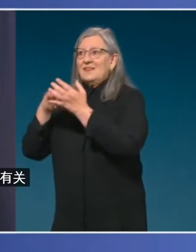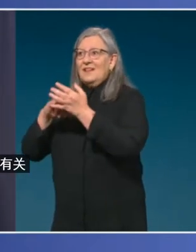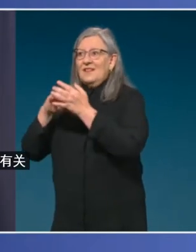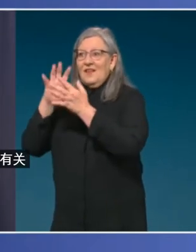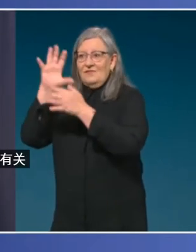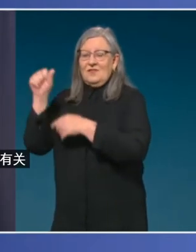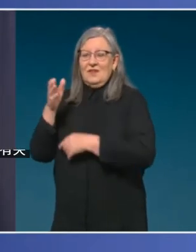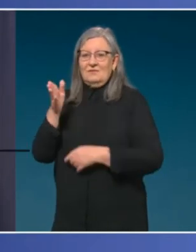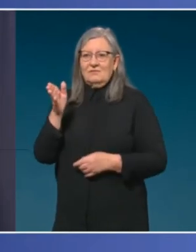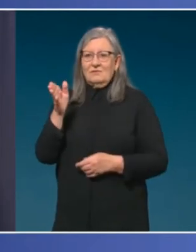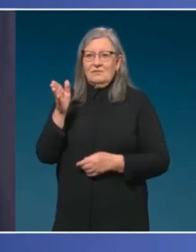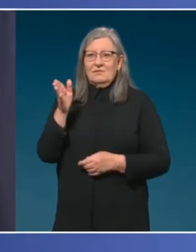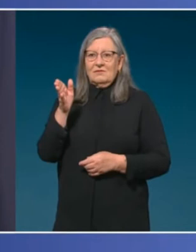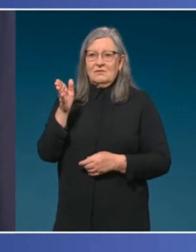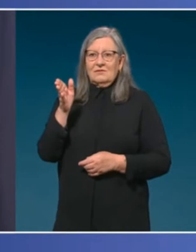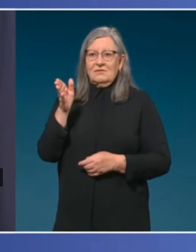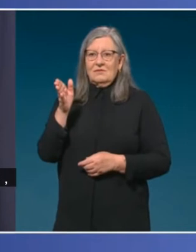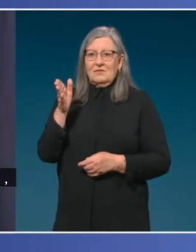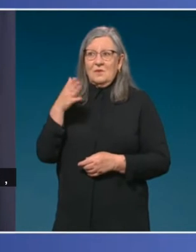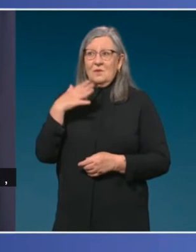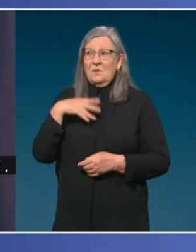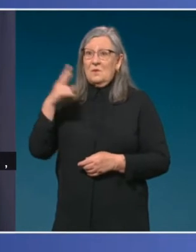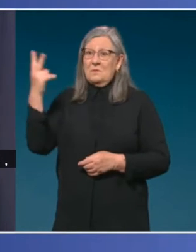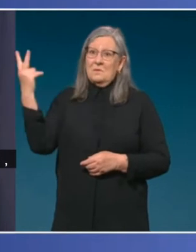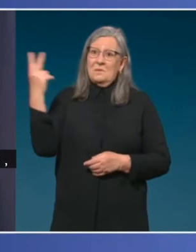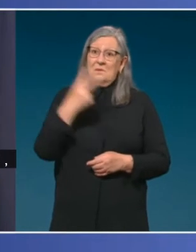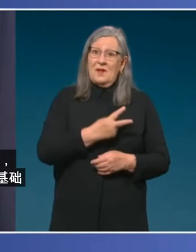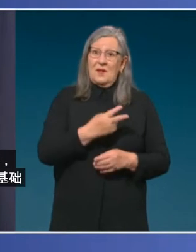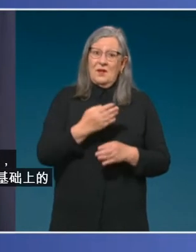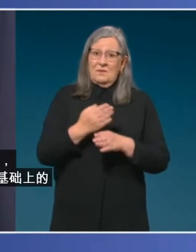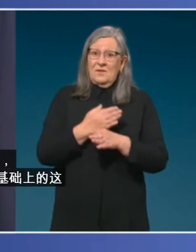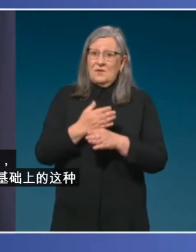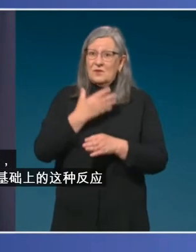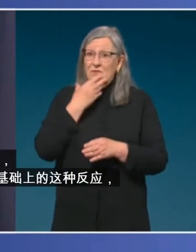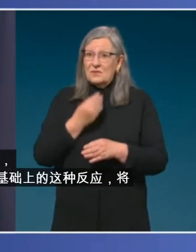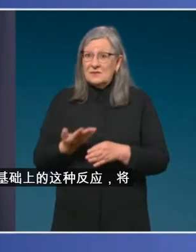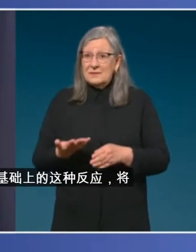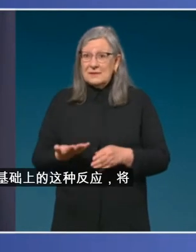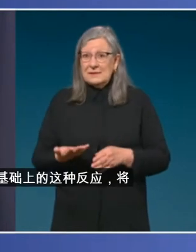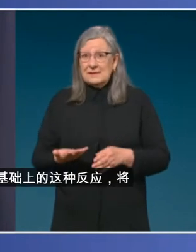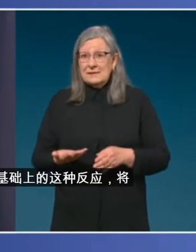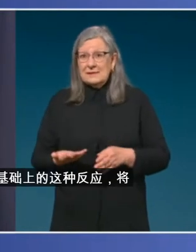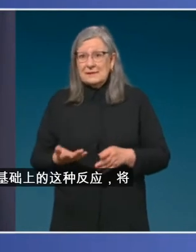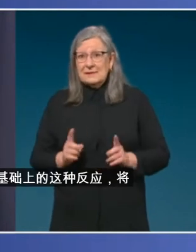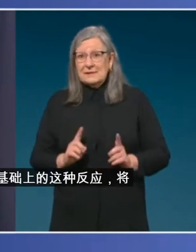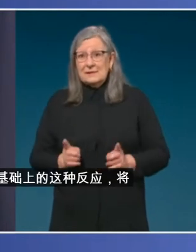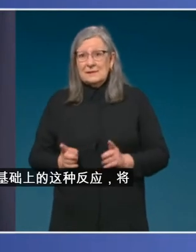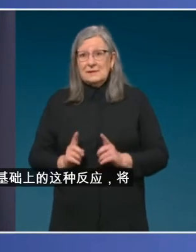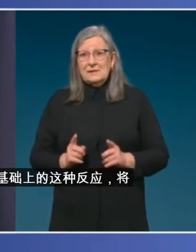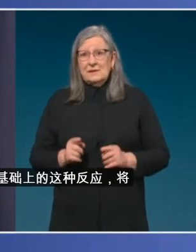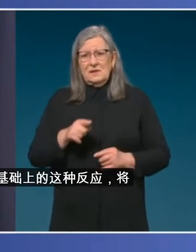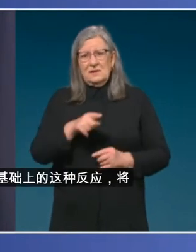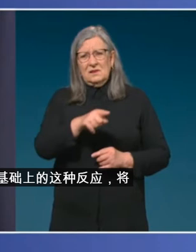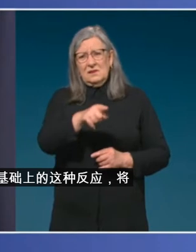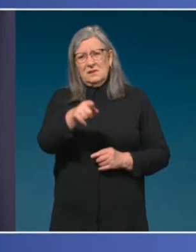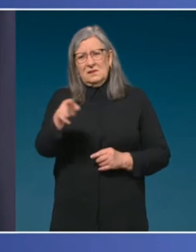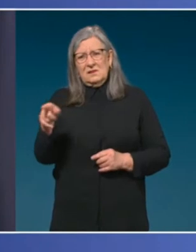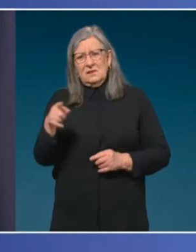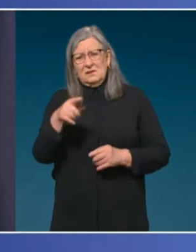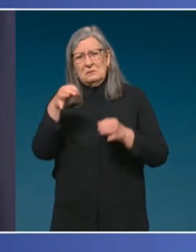Christmas? And Chief Medical Officer, if I can ask you, we've seen this reaction off the basis of the AHPPC advice to